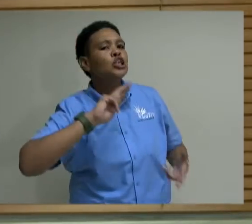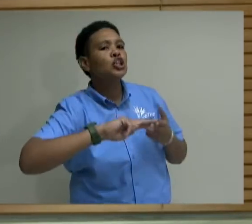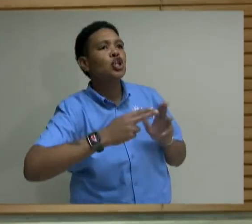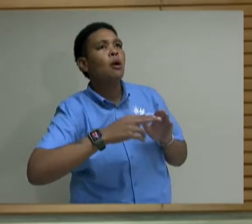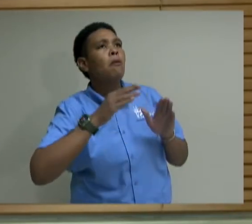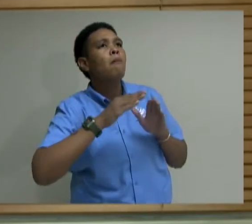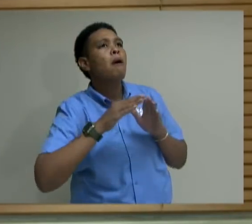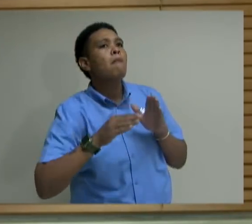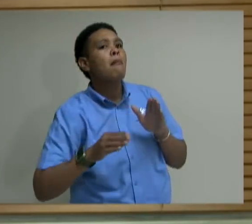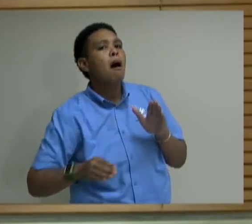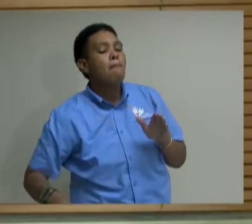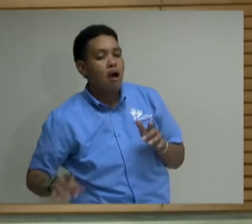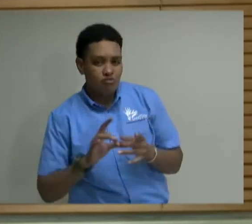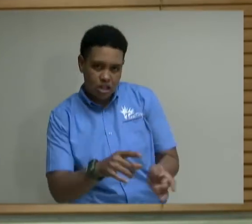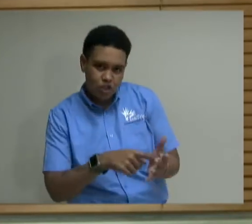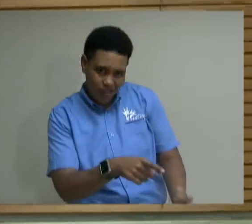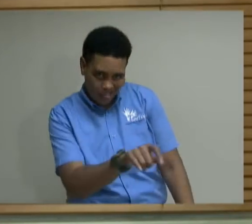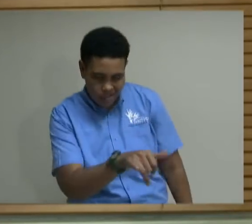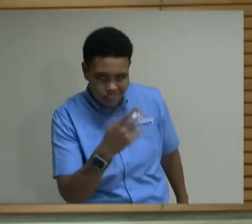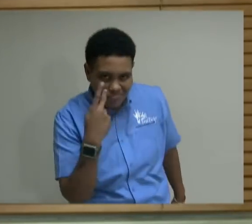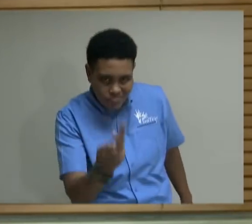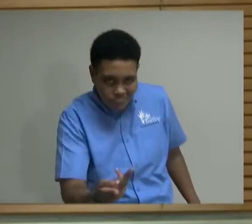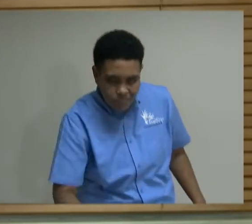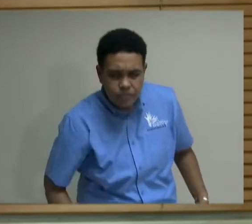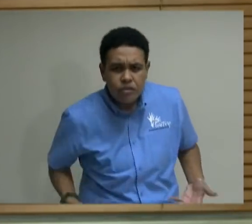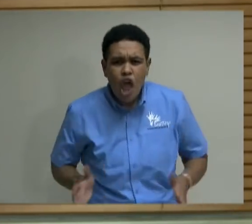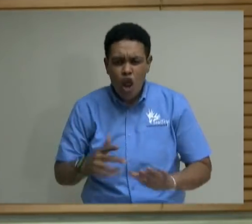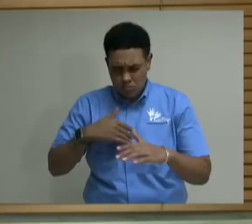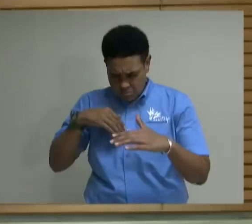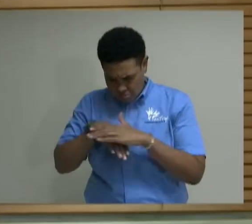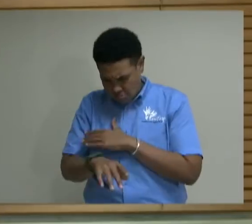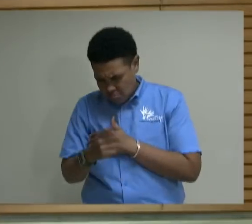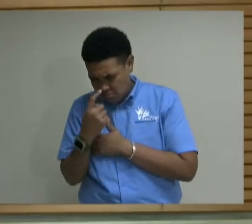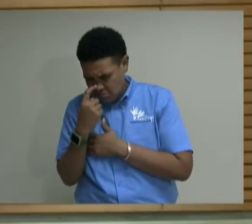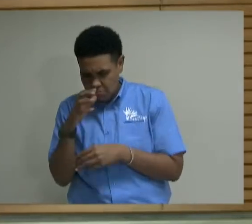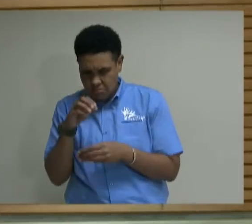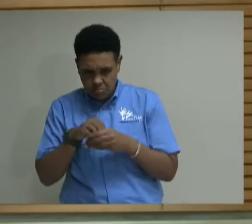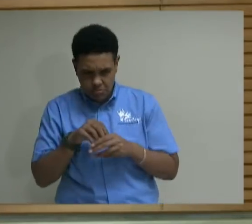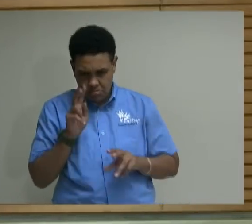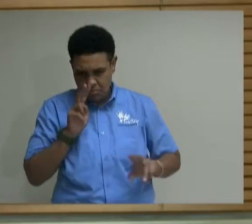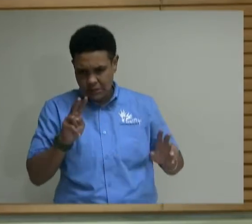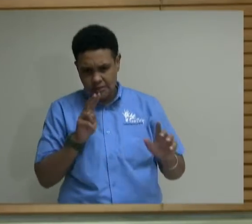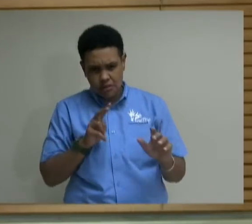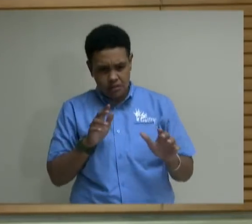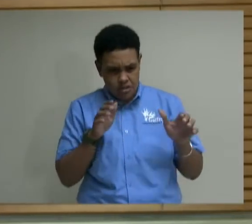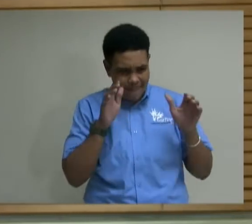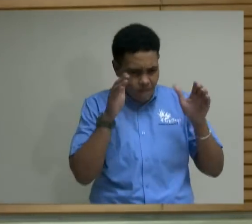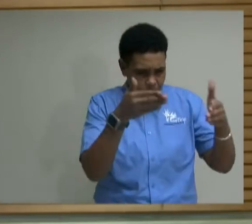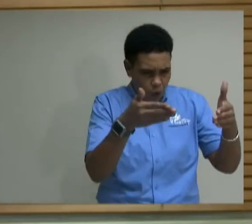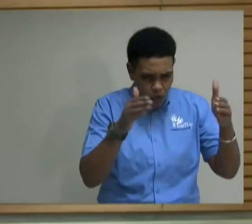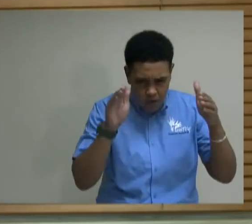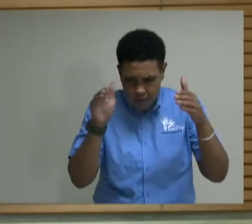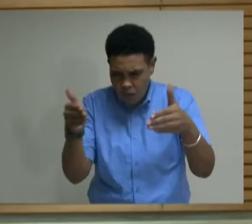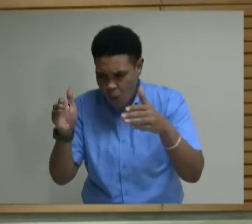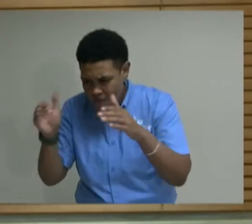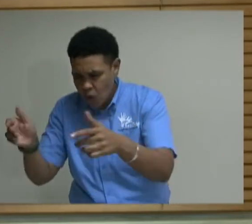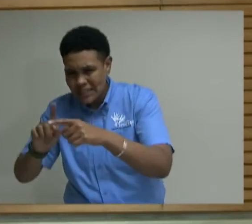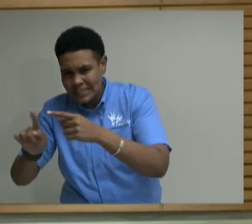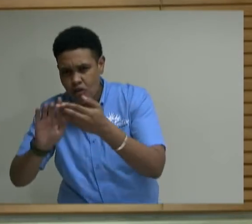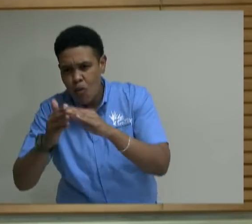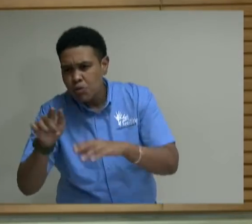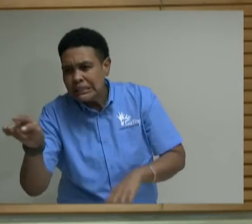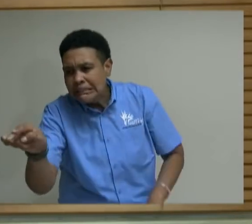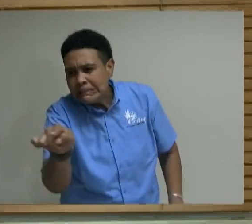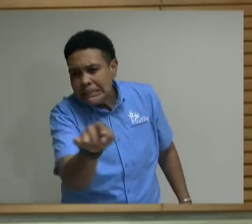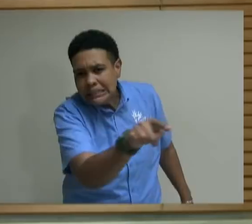is an indication of that. It allows us to go in and to engage in a targeted way the various community stakeholders and to do what